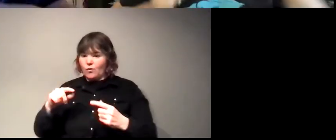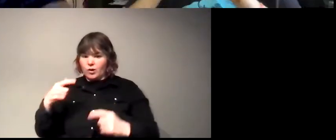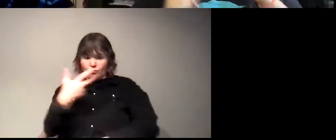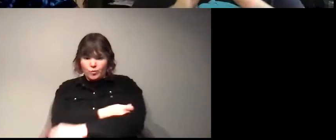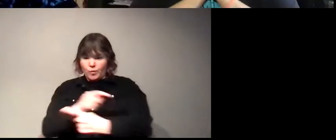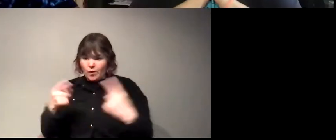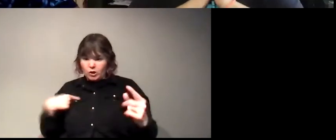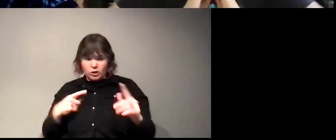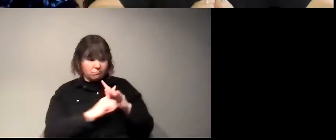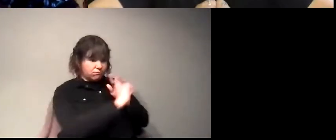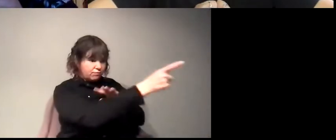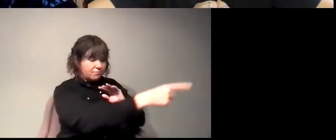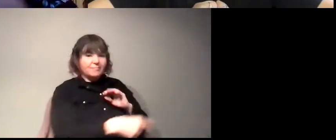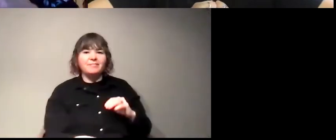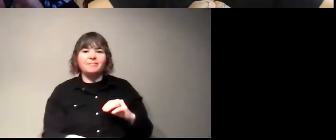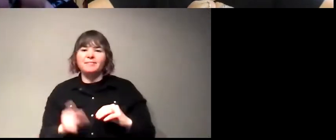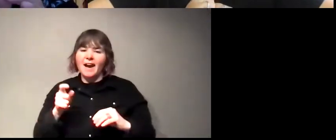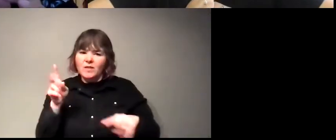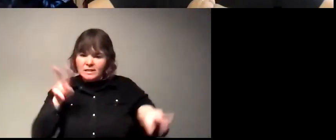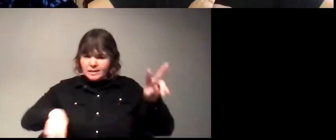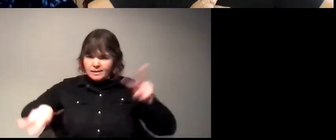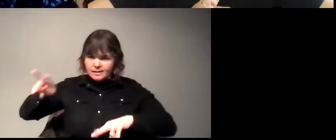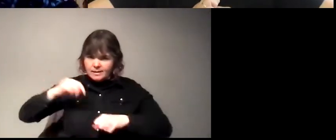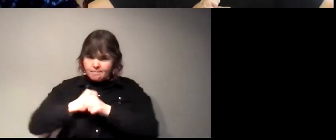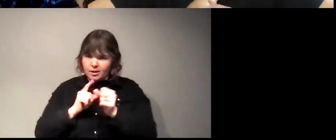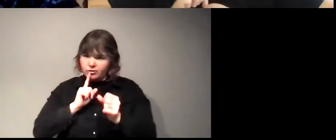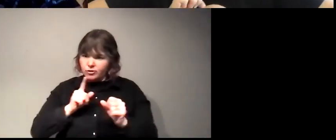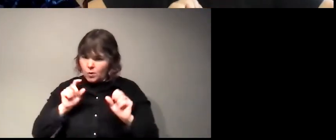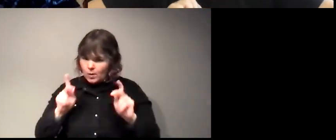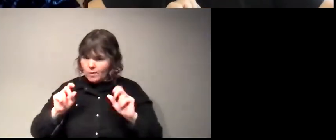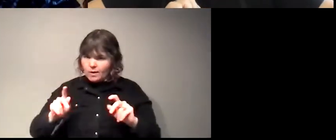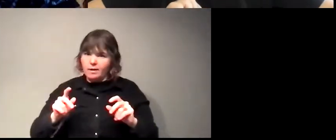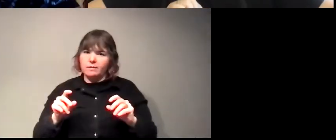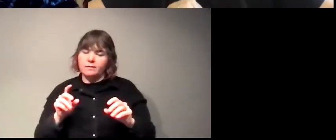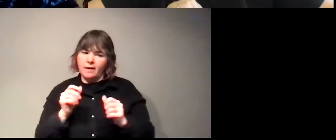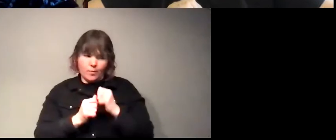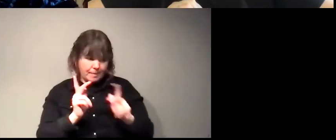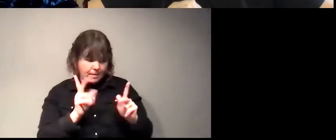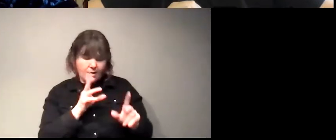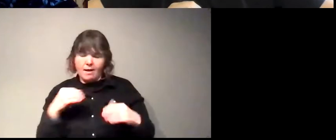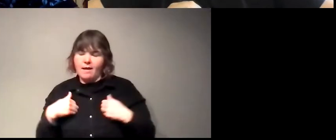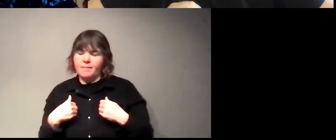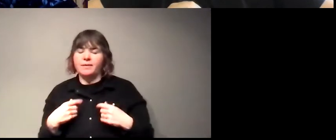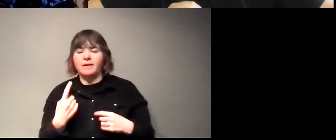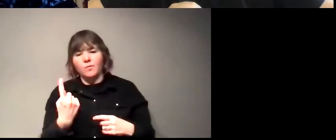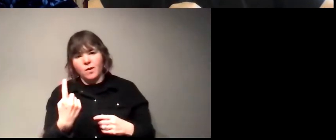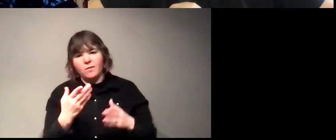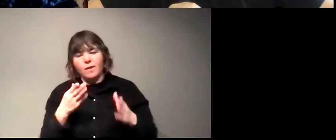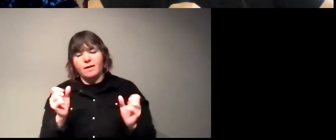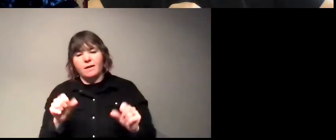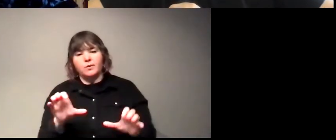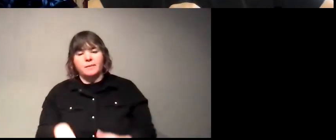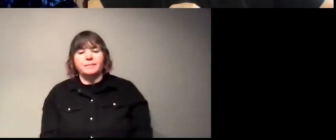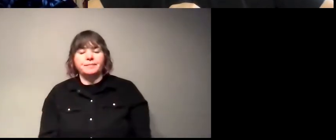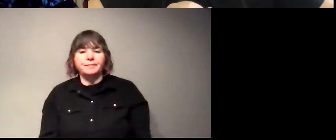go. So and then we have to watch them to make sure everyone is okay, including the animal. But yeah, that's one of the ways that we can do that.